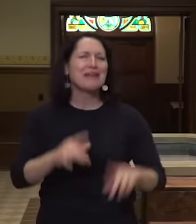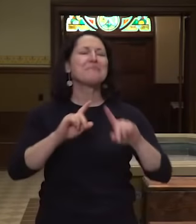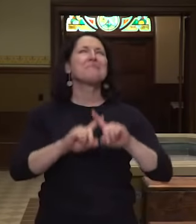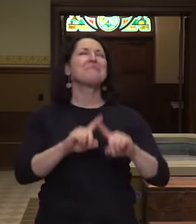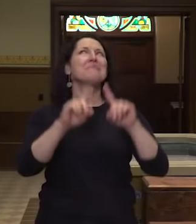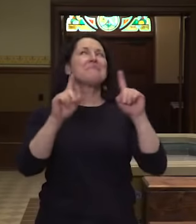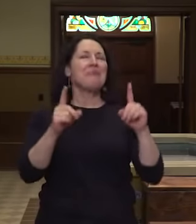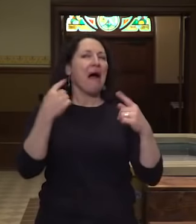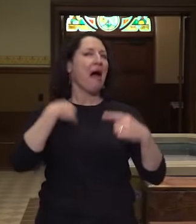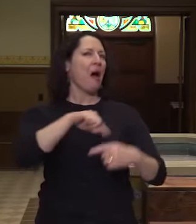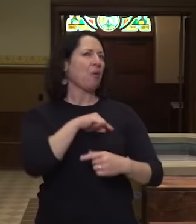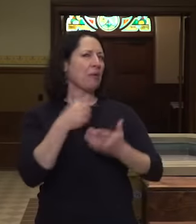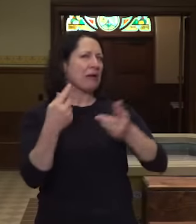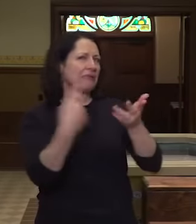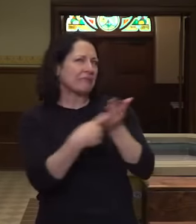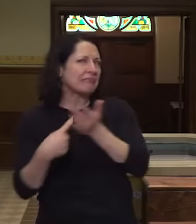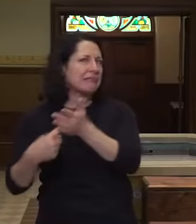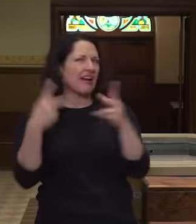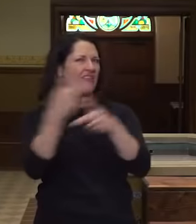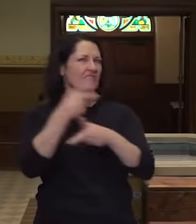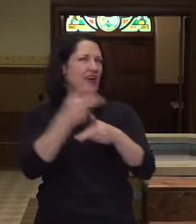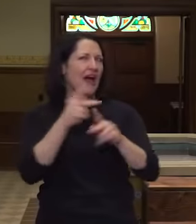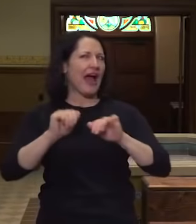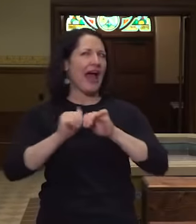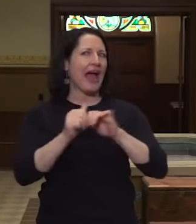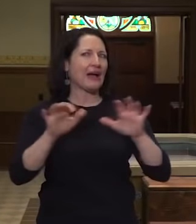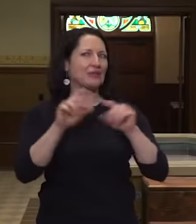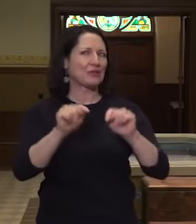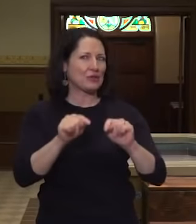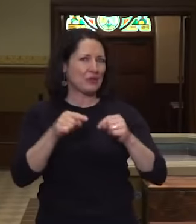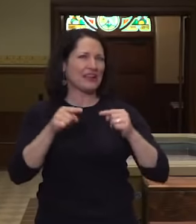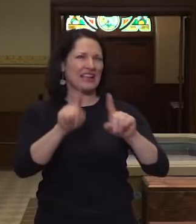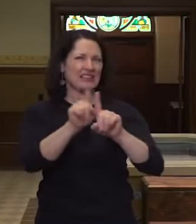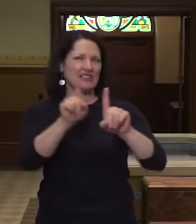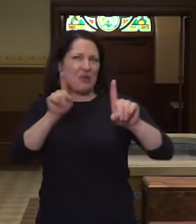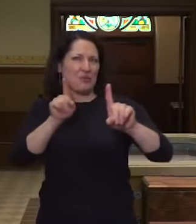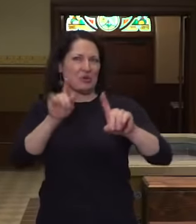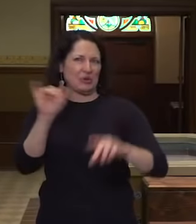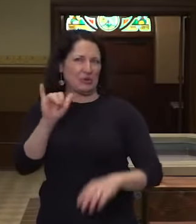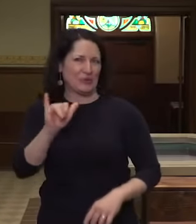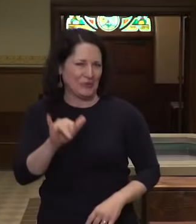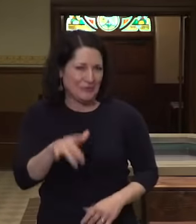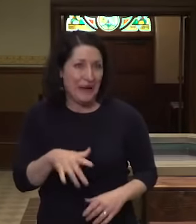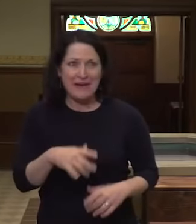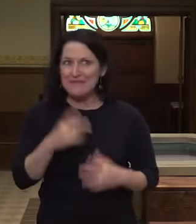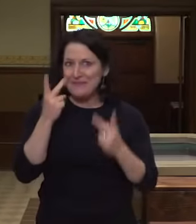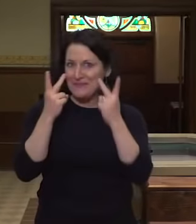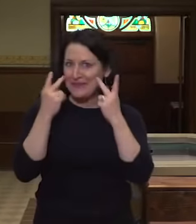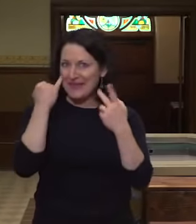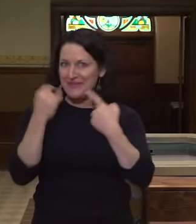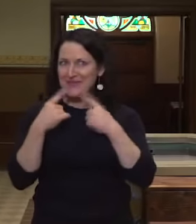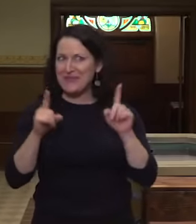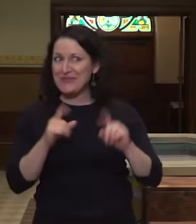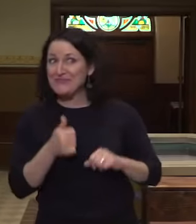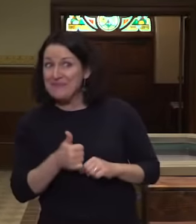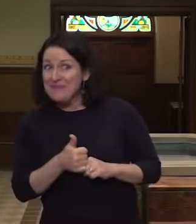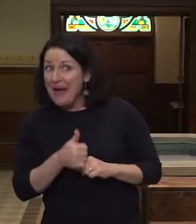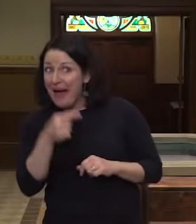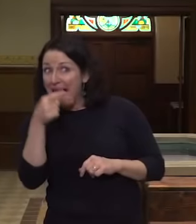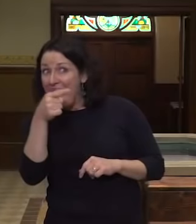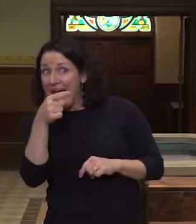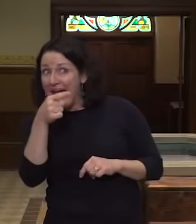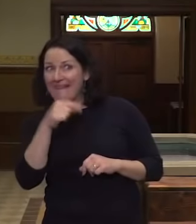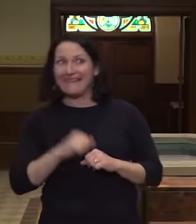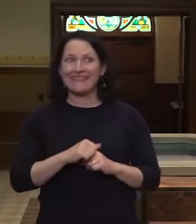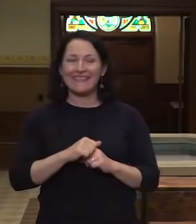I figured out a way I can still do that and social distance. So let's see if this will work. How about a noodle?